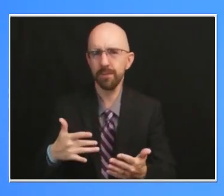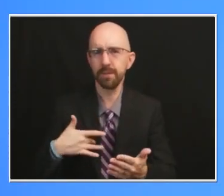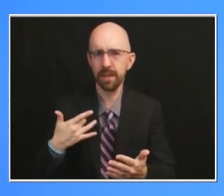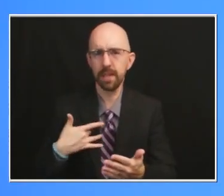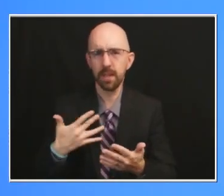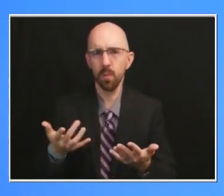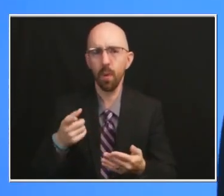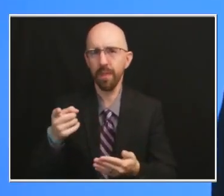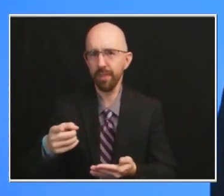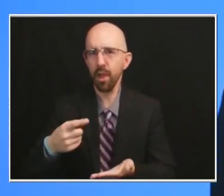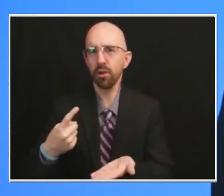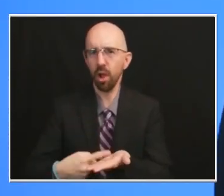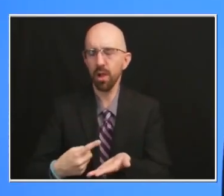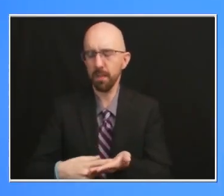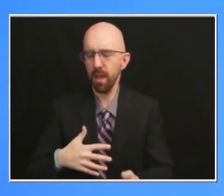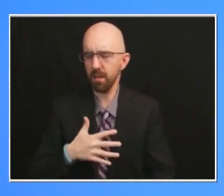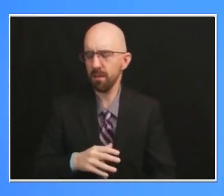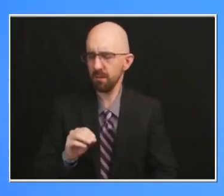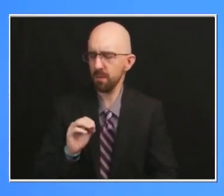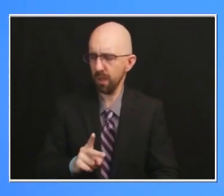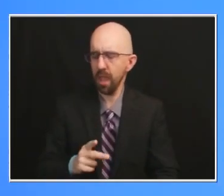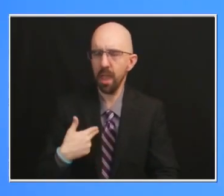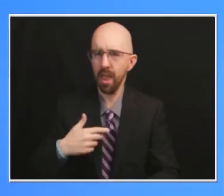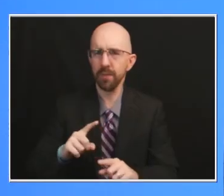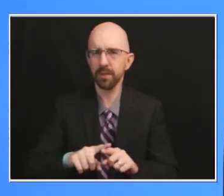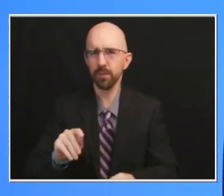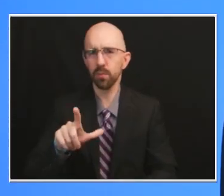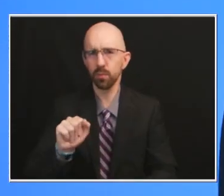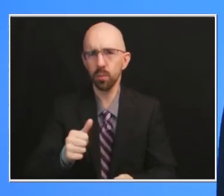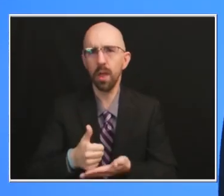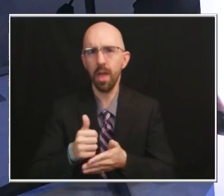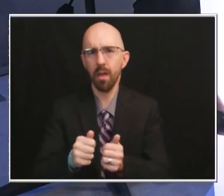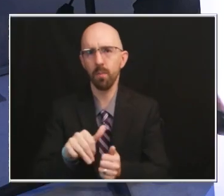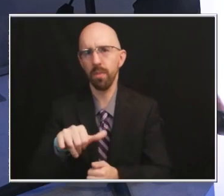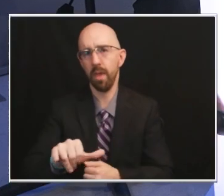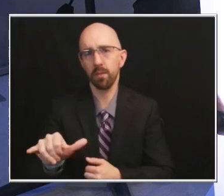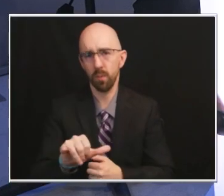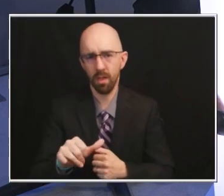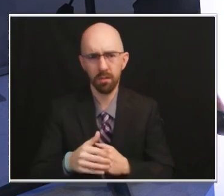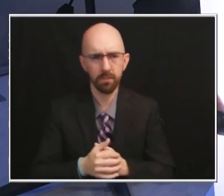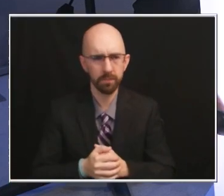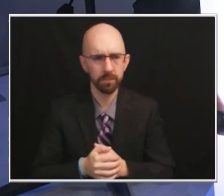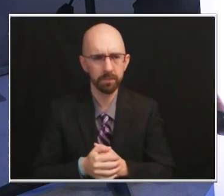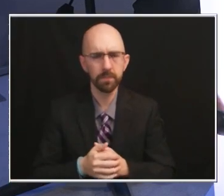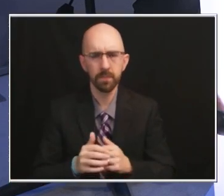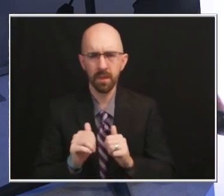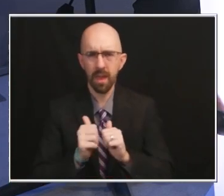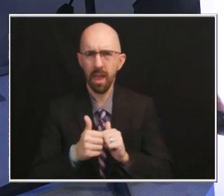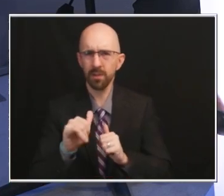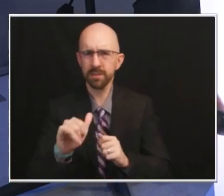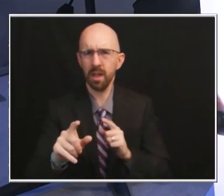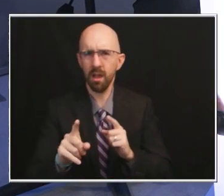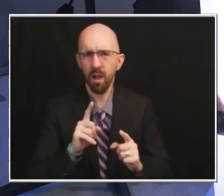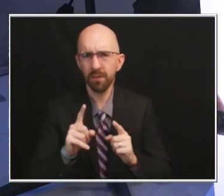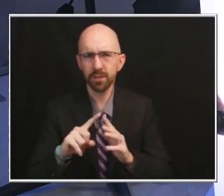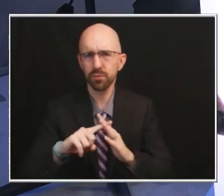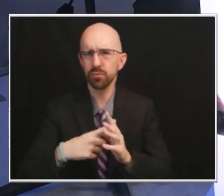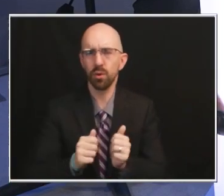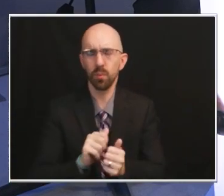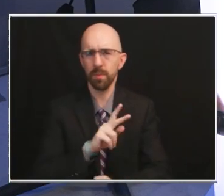talking about, and we have a lot of different tools to help with that as well. So how does that conversation start with your